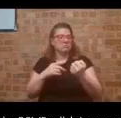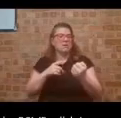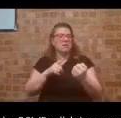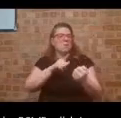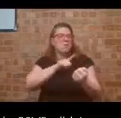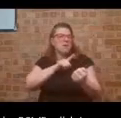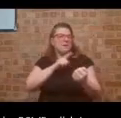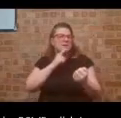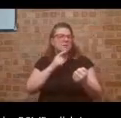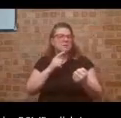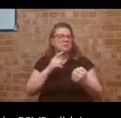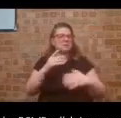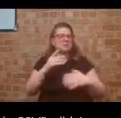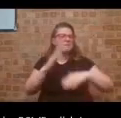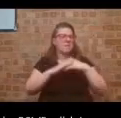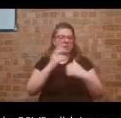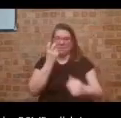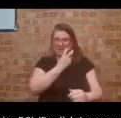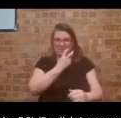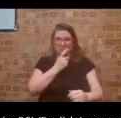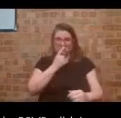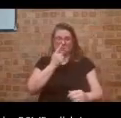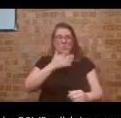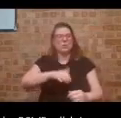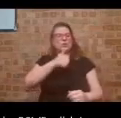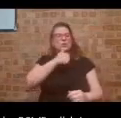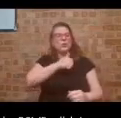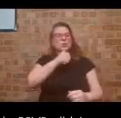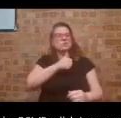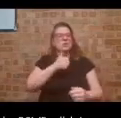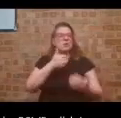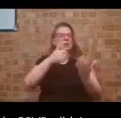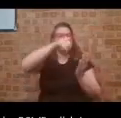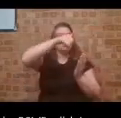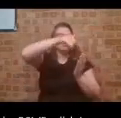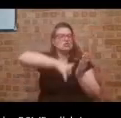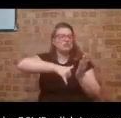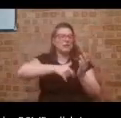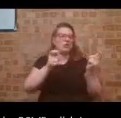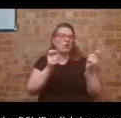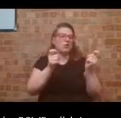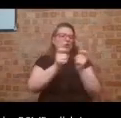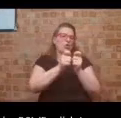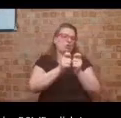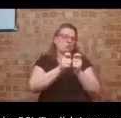particularly a totally blind person might want to use the screen curtain is